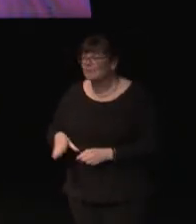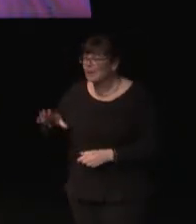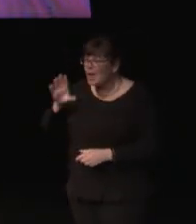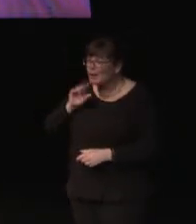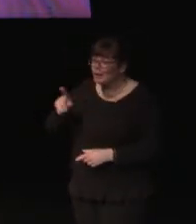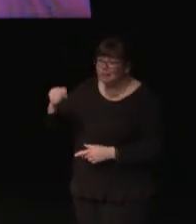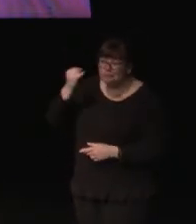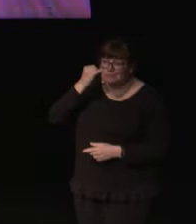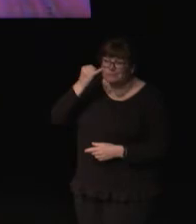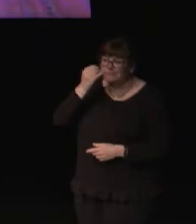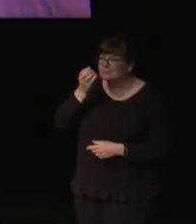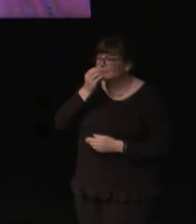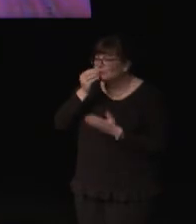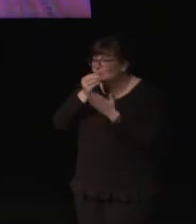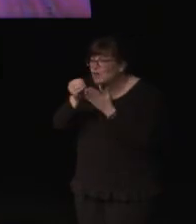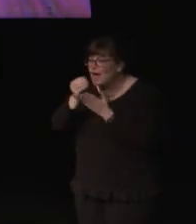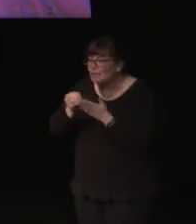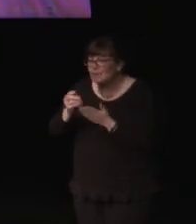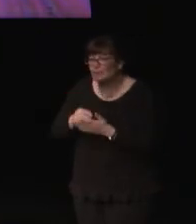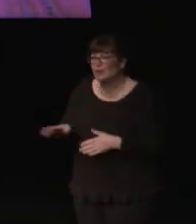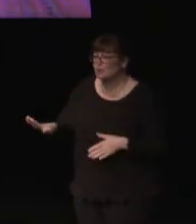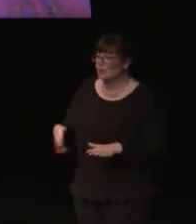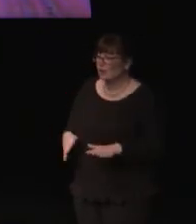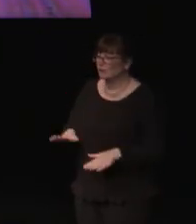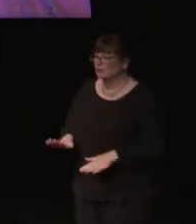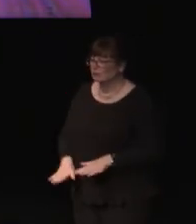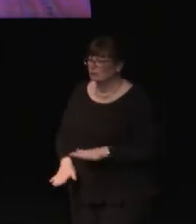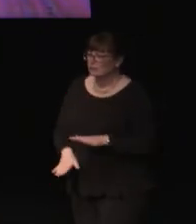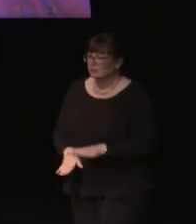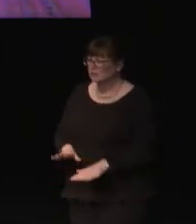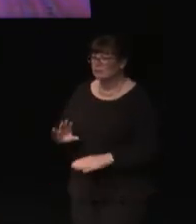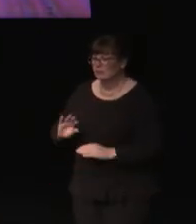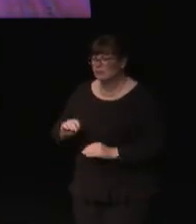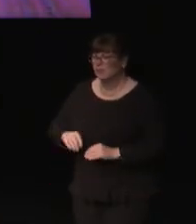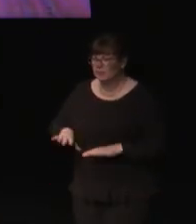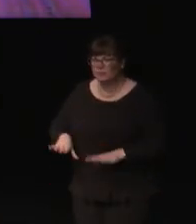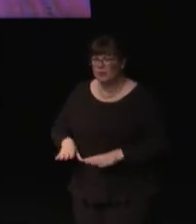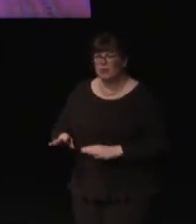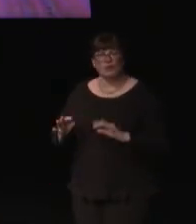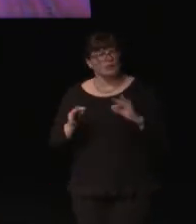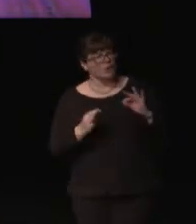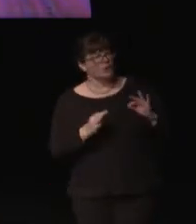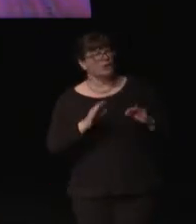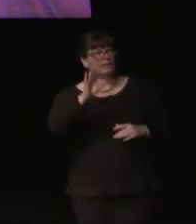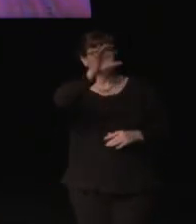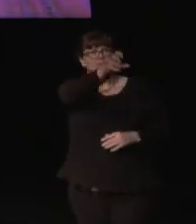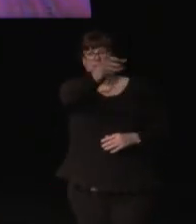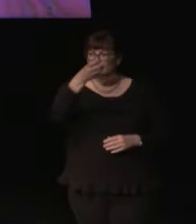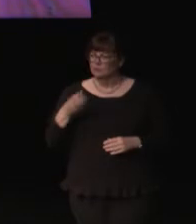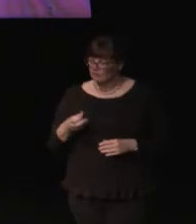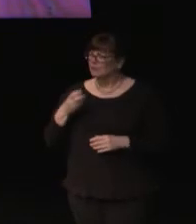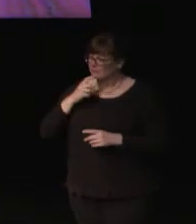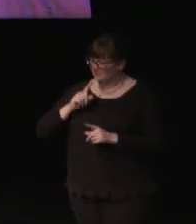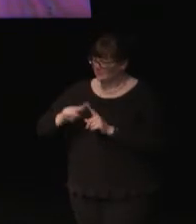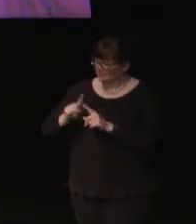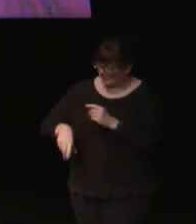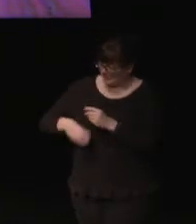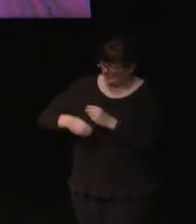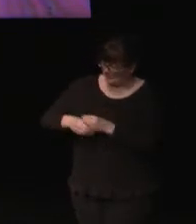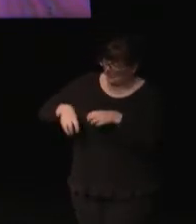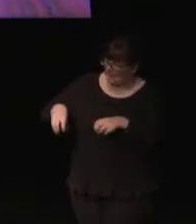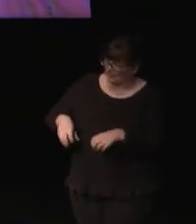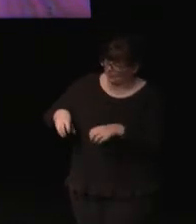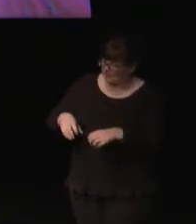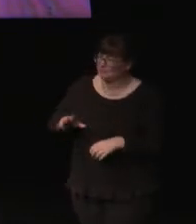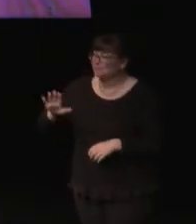different things. And so this next one is perfect. This is what we call functional mobility. So walking's not a whole lot of things, but think about